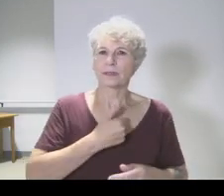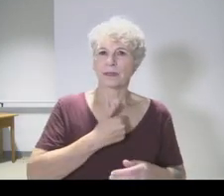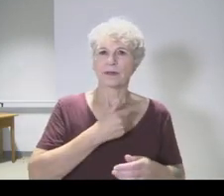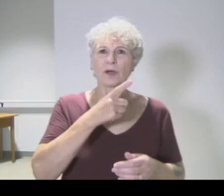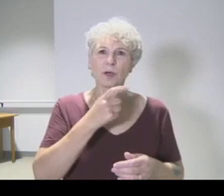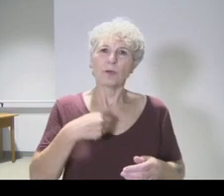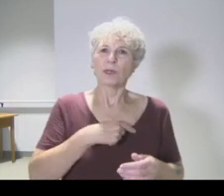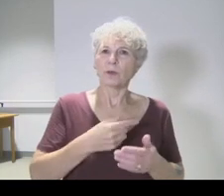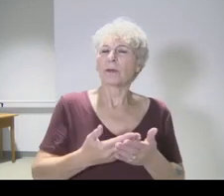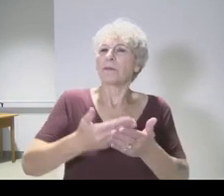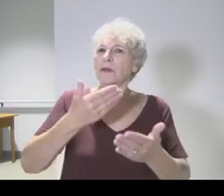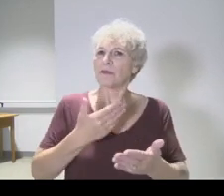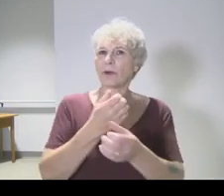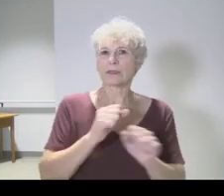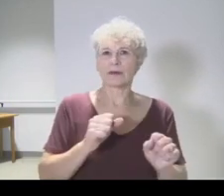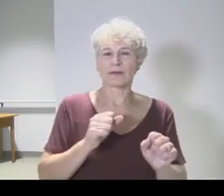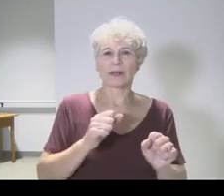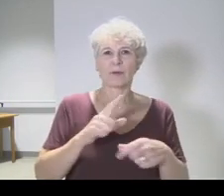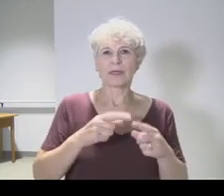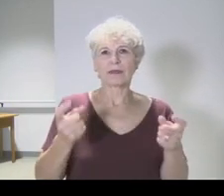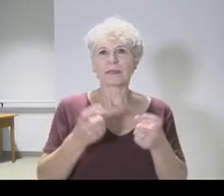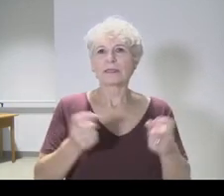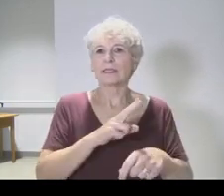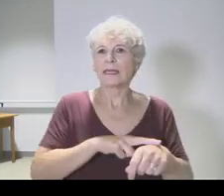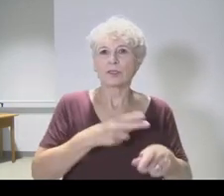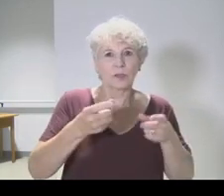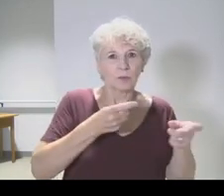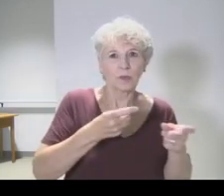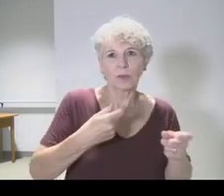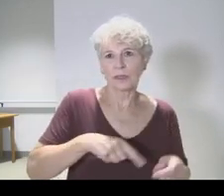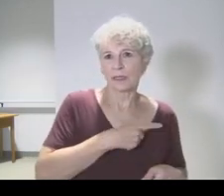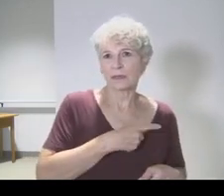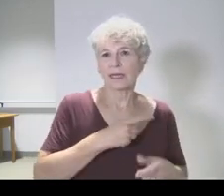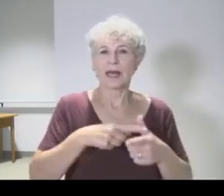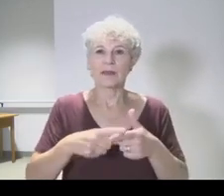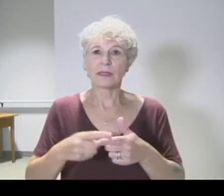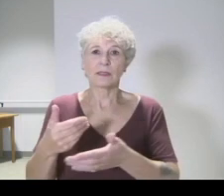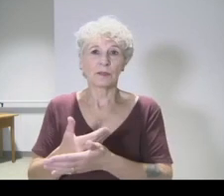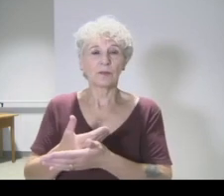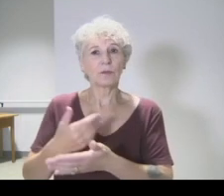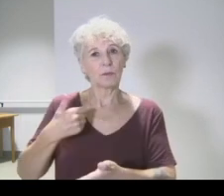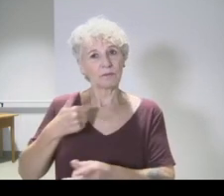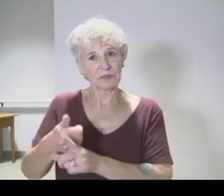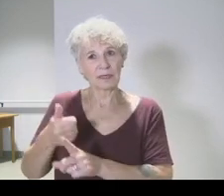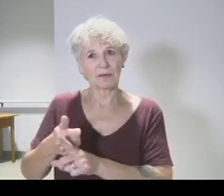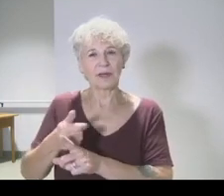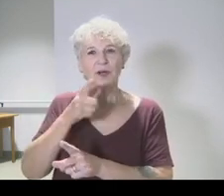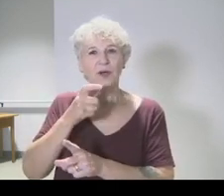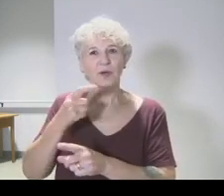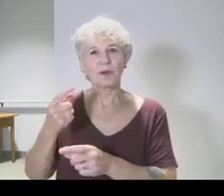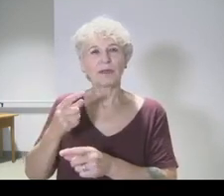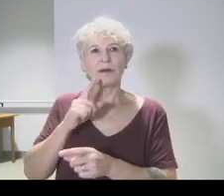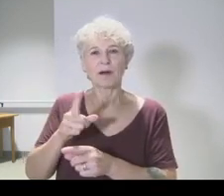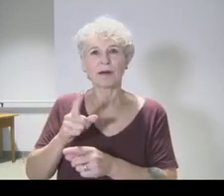before salvation when we were ruled by our sin nature. And then our new self, who we are after we're